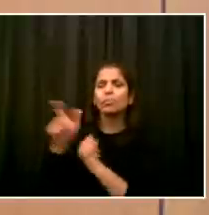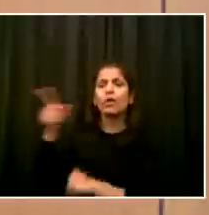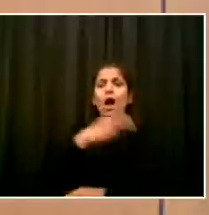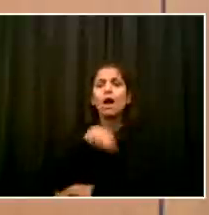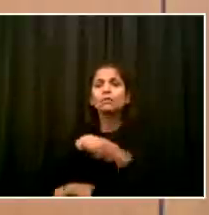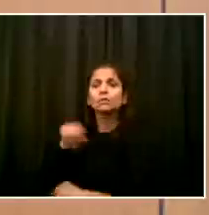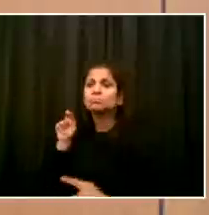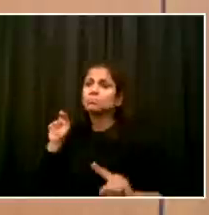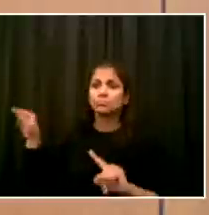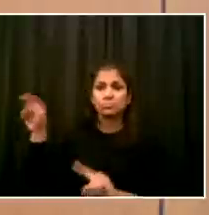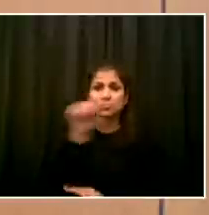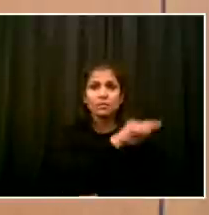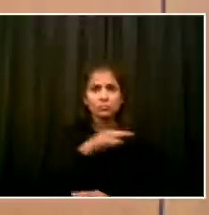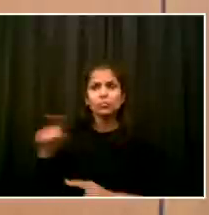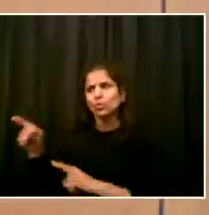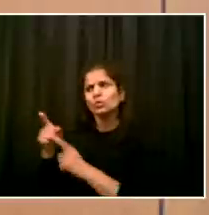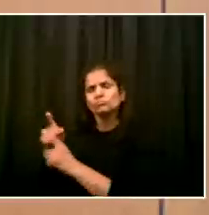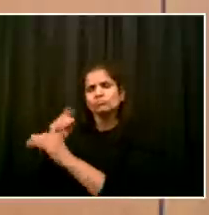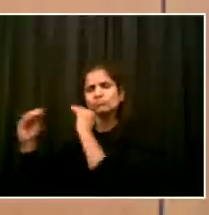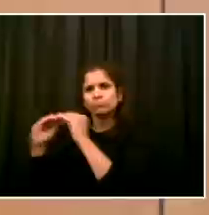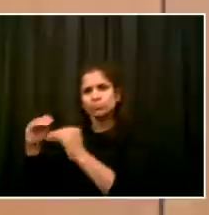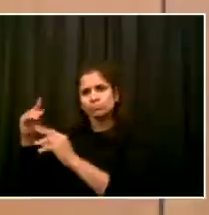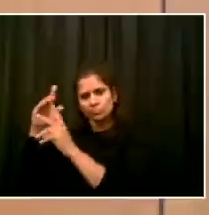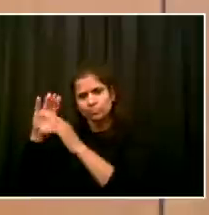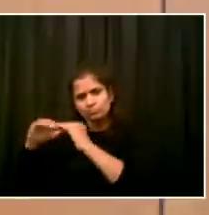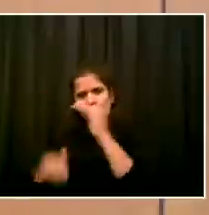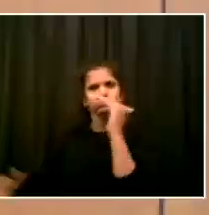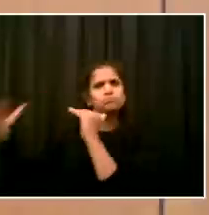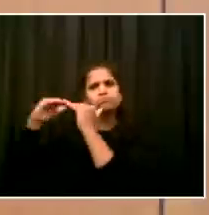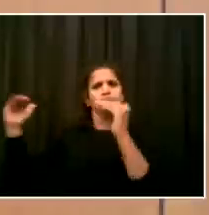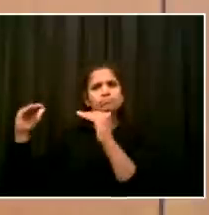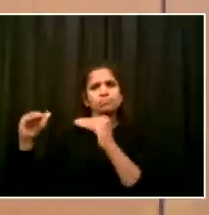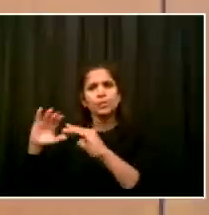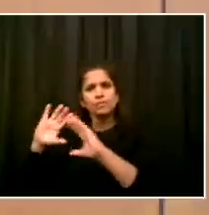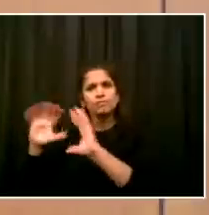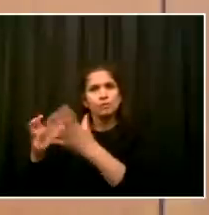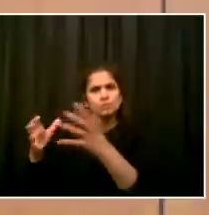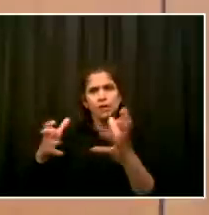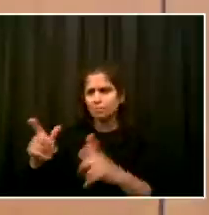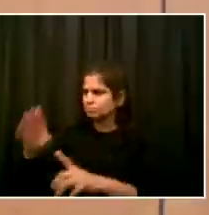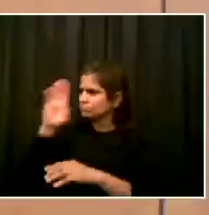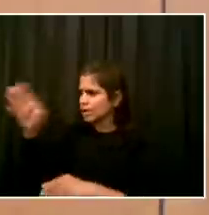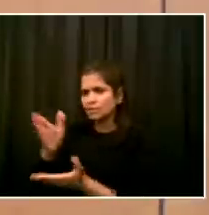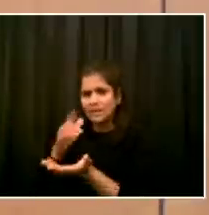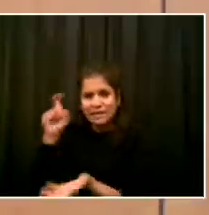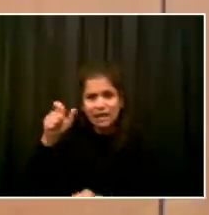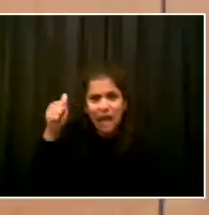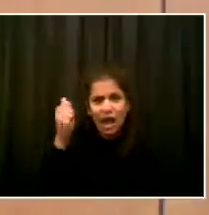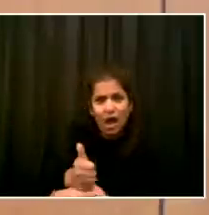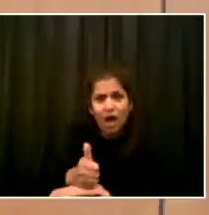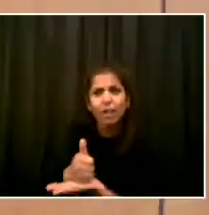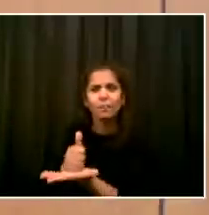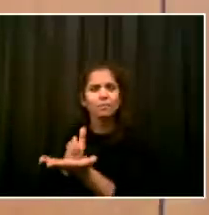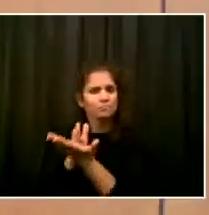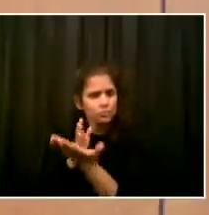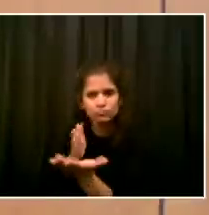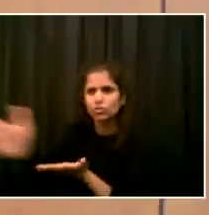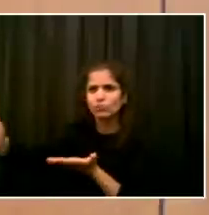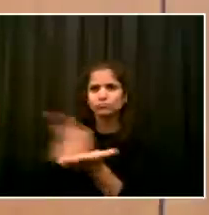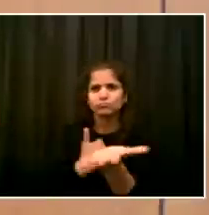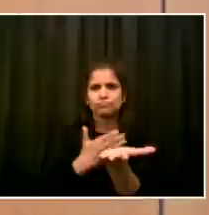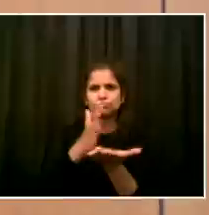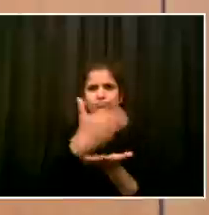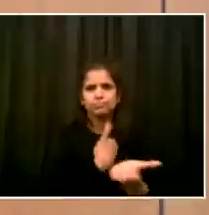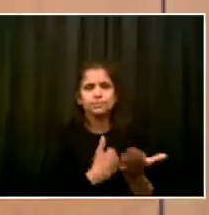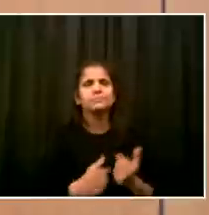been this disproportionate impact on communities of color. And it really is a call to